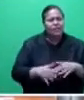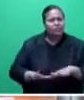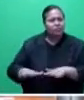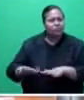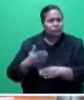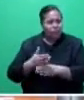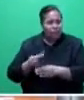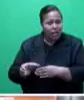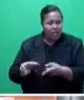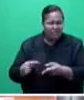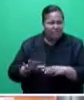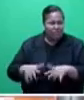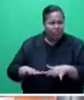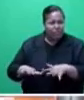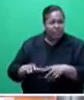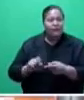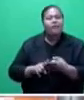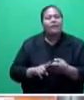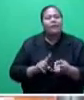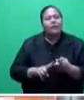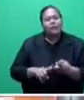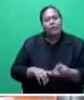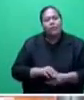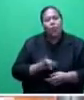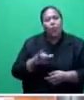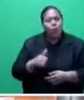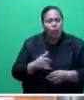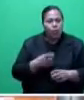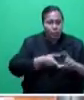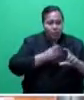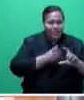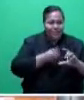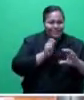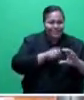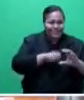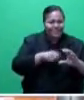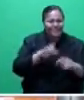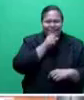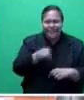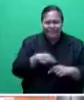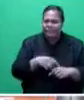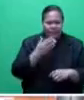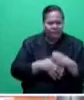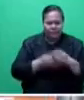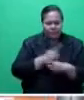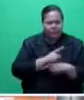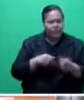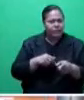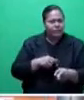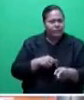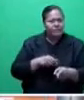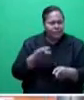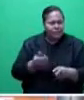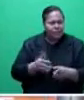Mr. Speaker, Sir. Mr. Speaker, Sir, the reality of the matter is that there are some garment workers, even